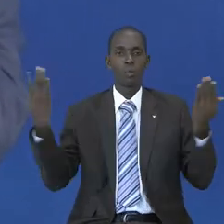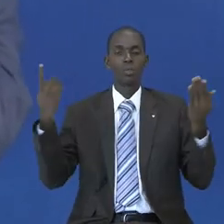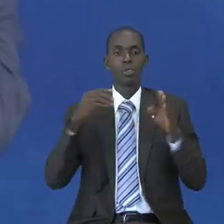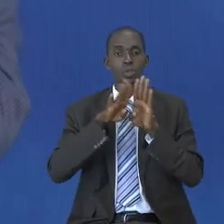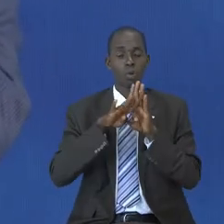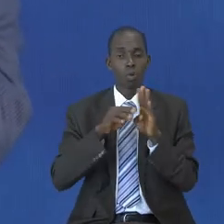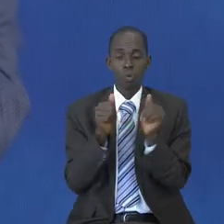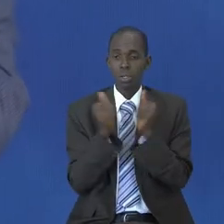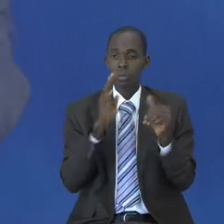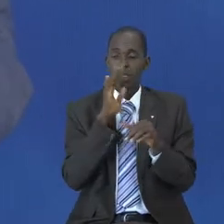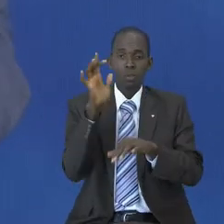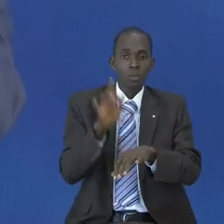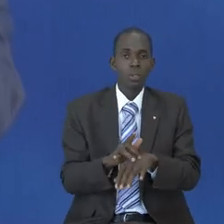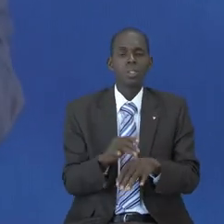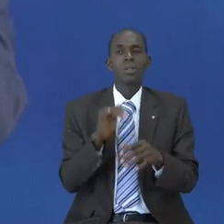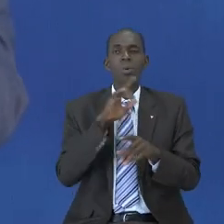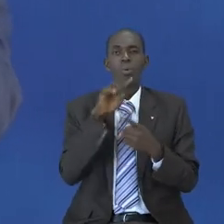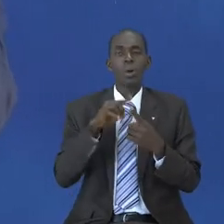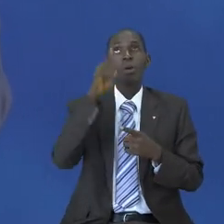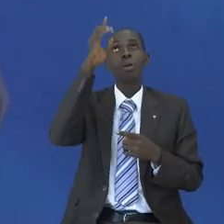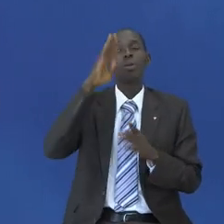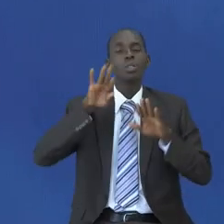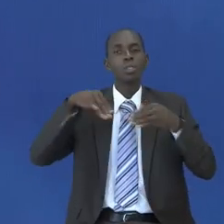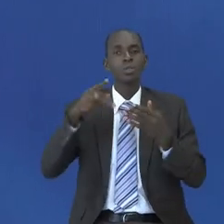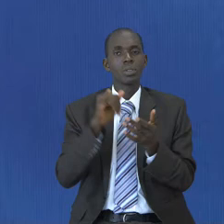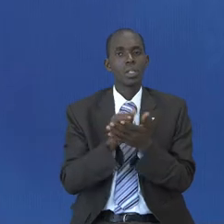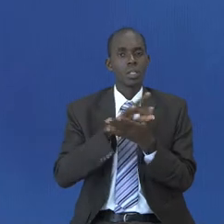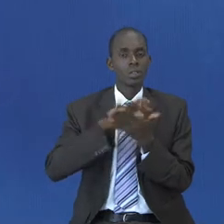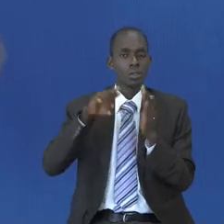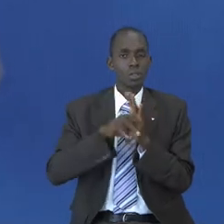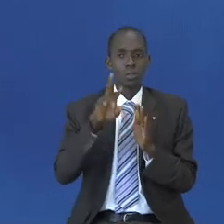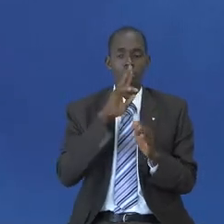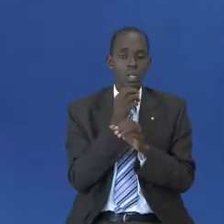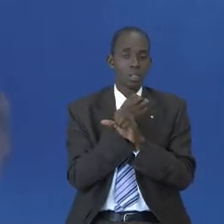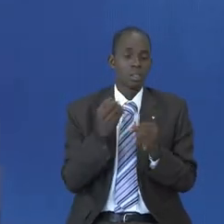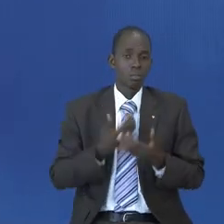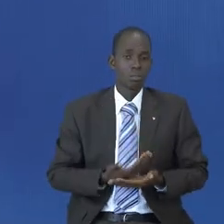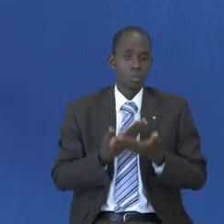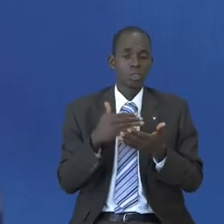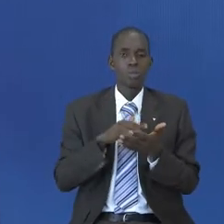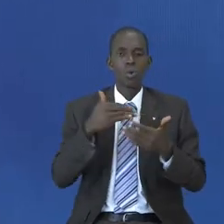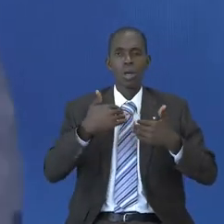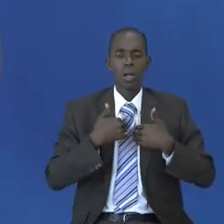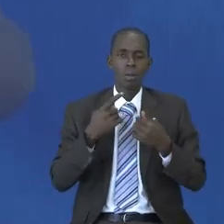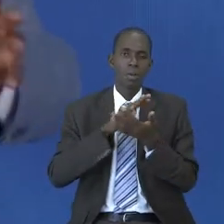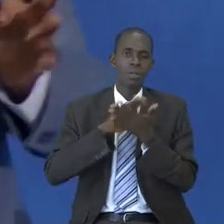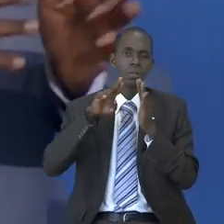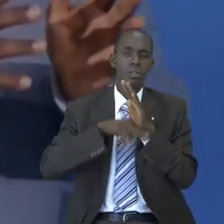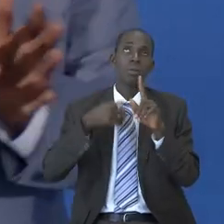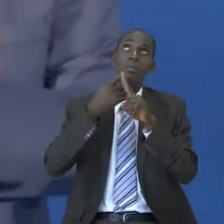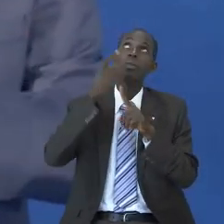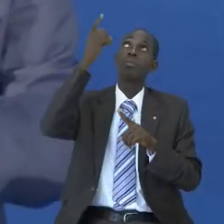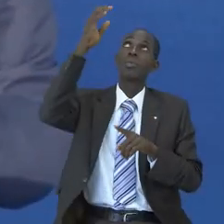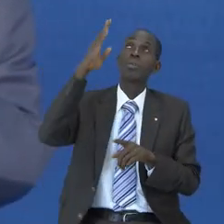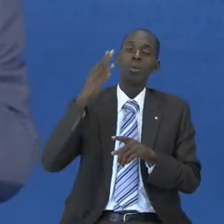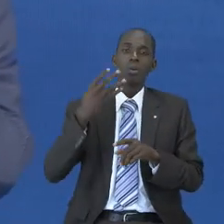you righteousness, you are saved, you are born again, and you have righteousness from the God of